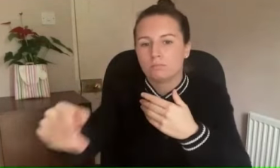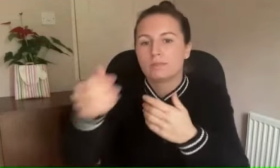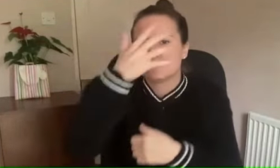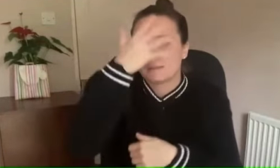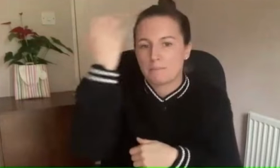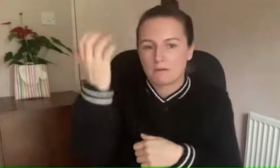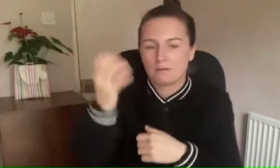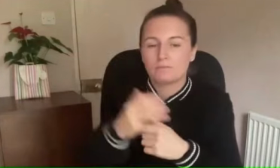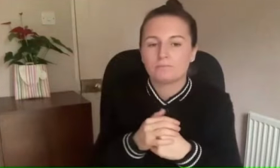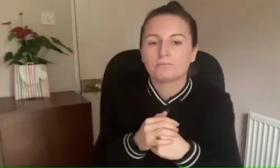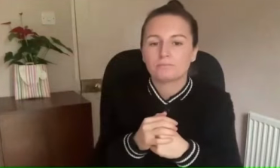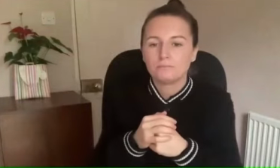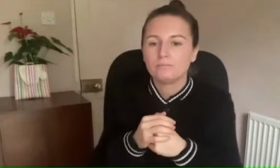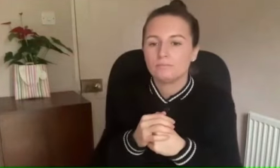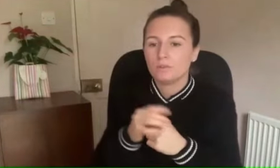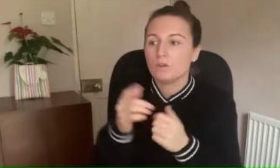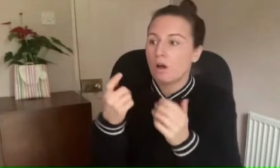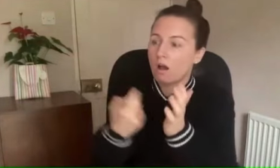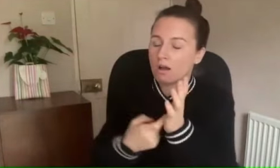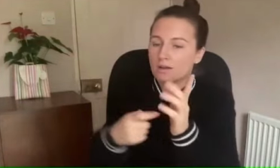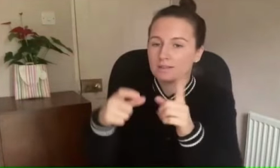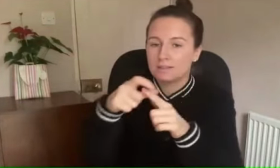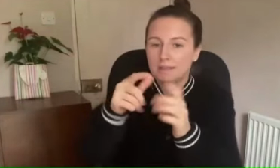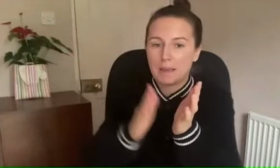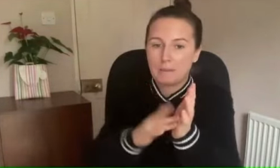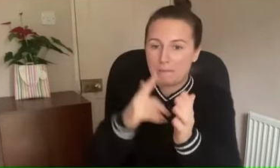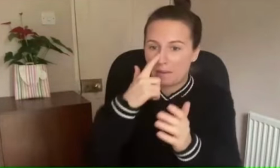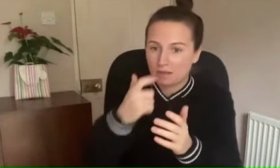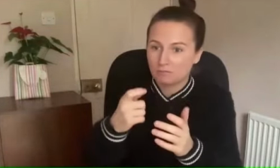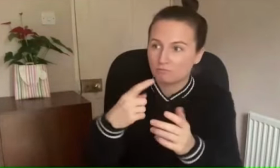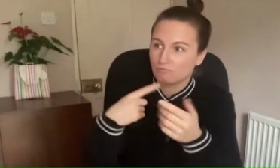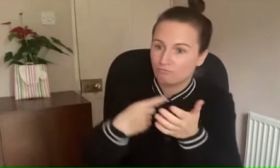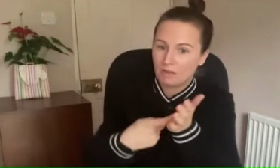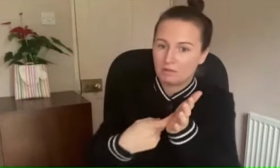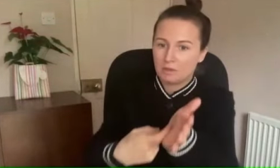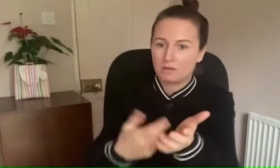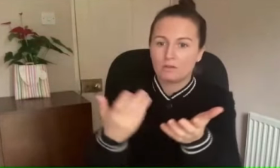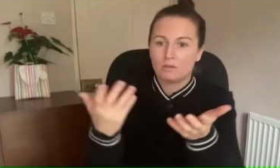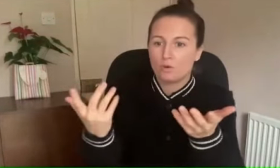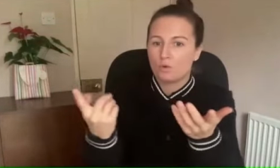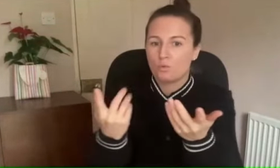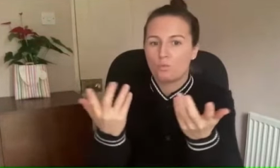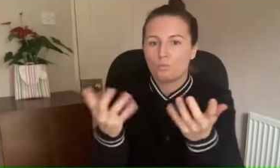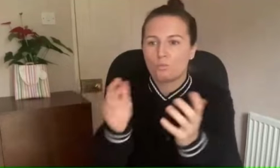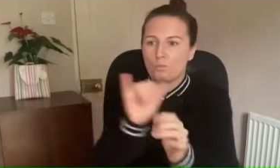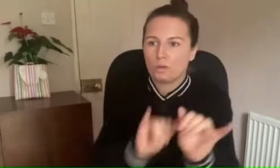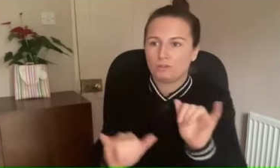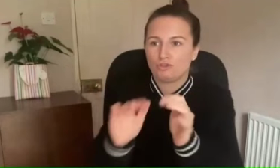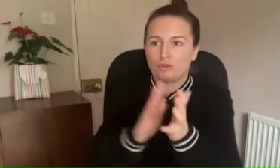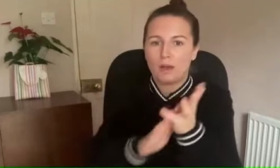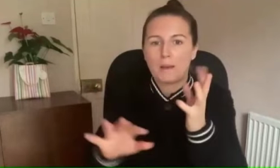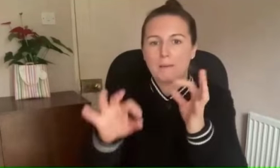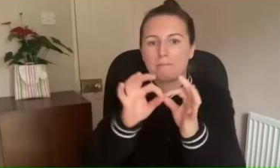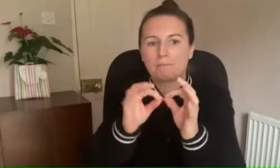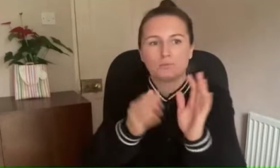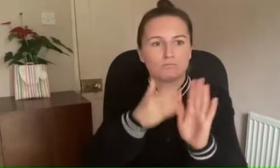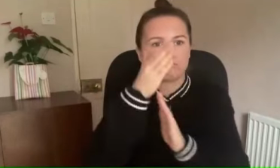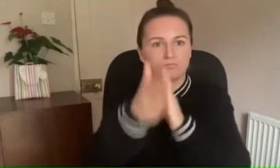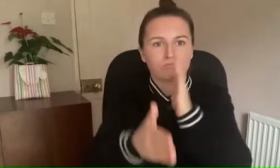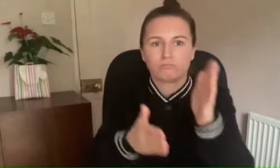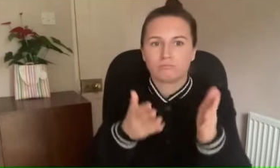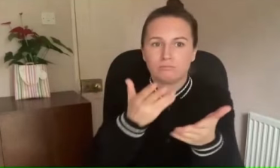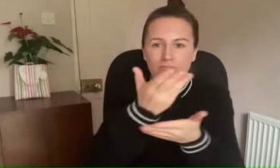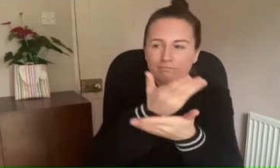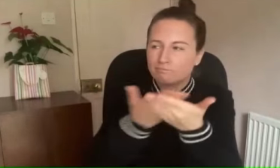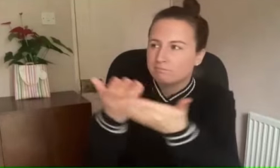hubs for you to talk to from across the country, and can signpost case studies and examples to help support